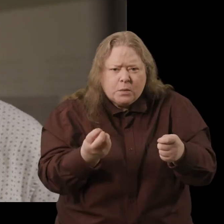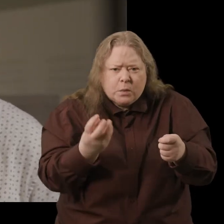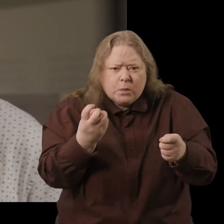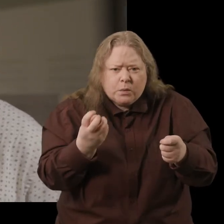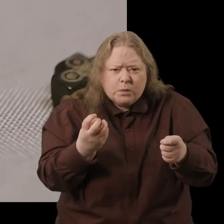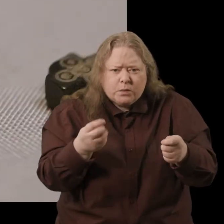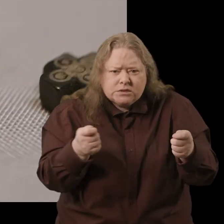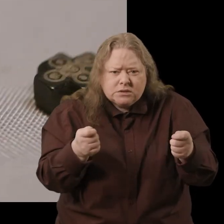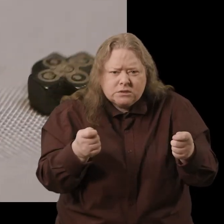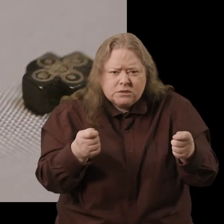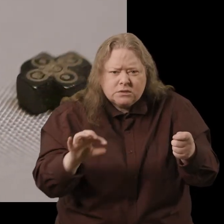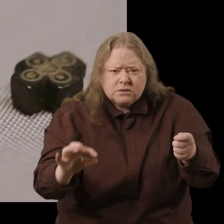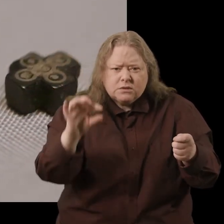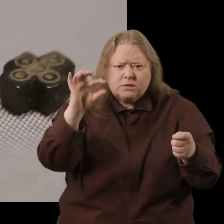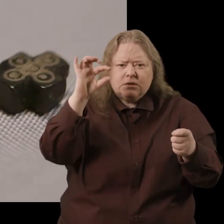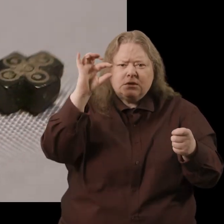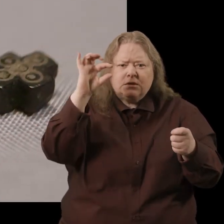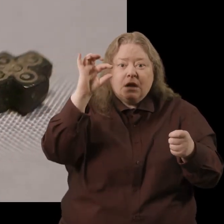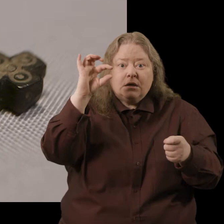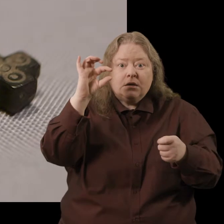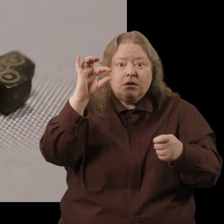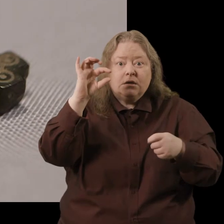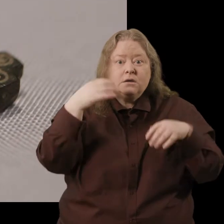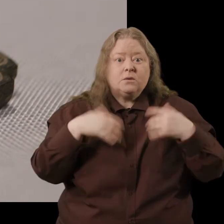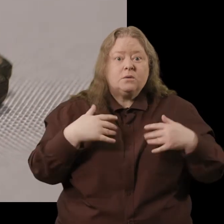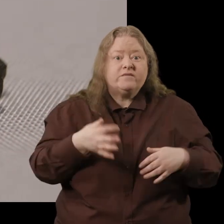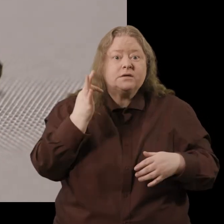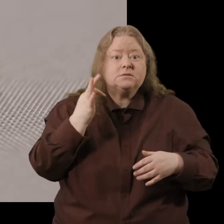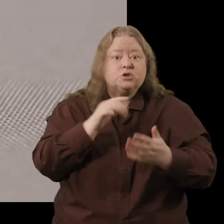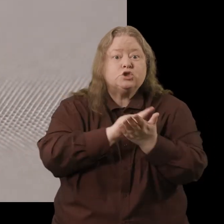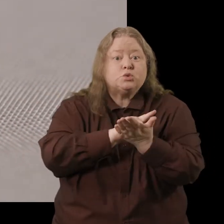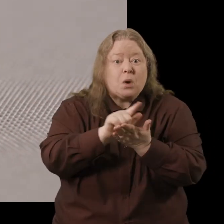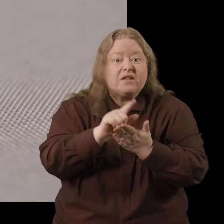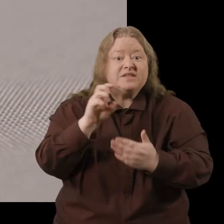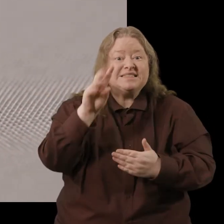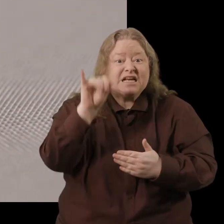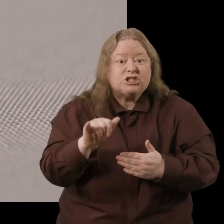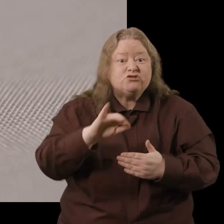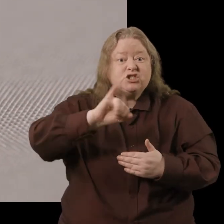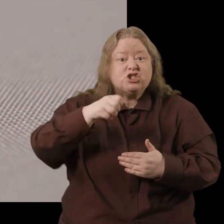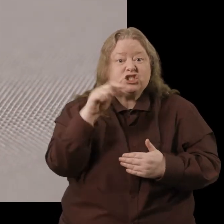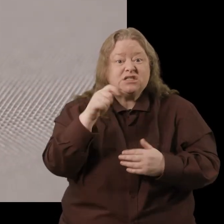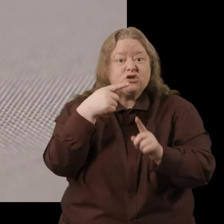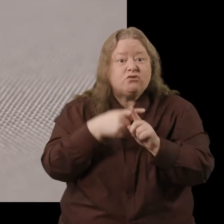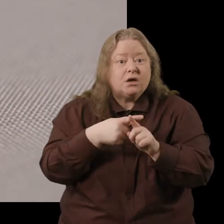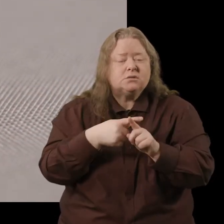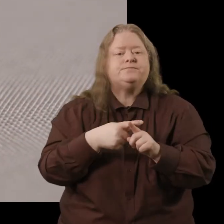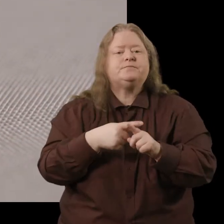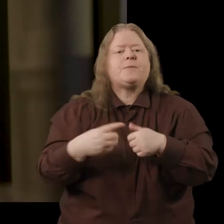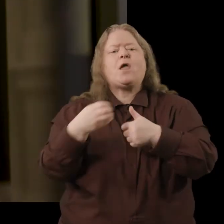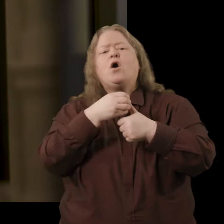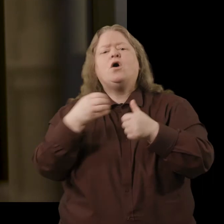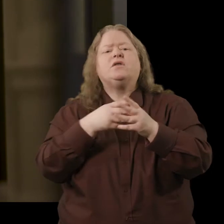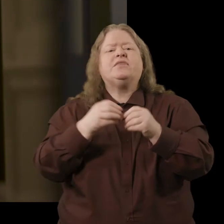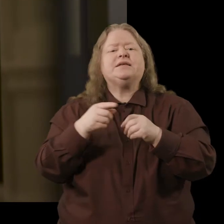in the sieve, picked it up, and it was an amazing find, this 12th century jet cross. Other objects in the exhibition